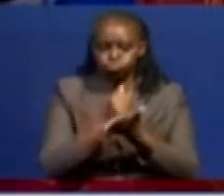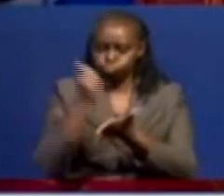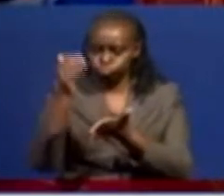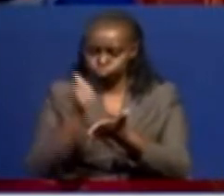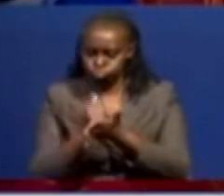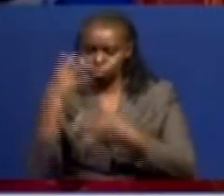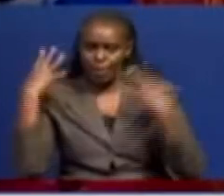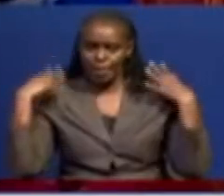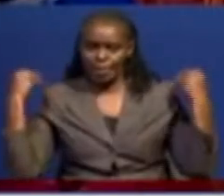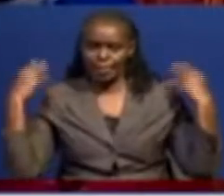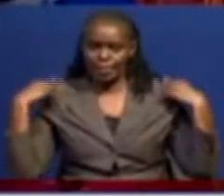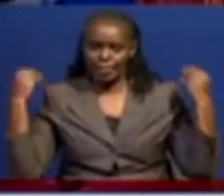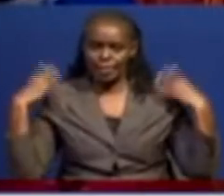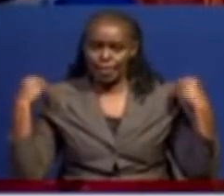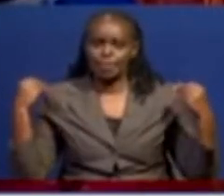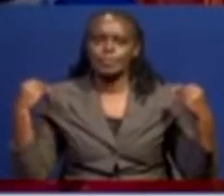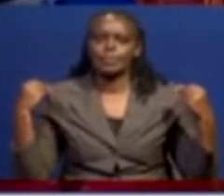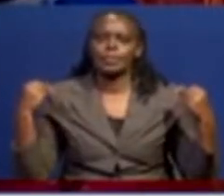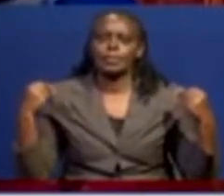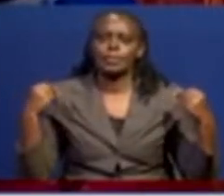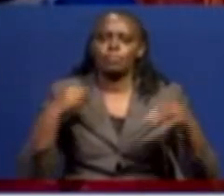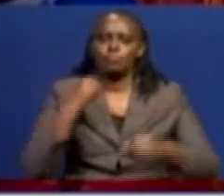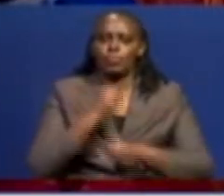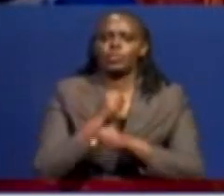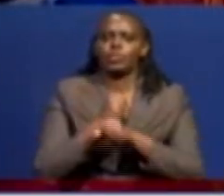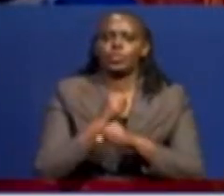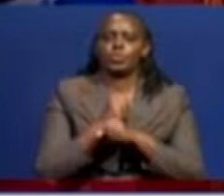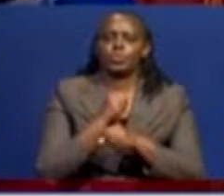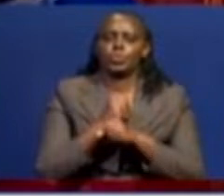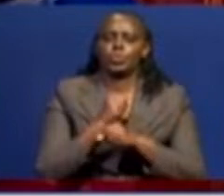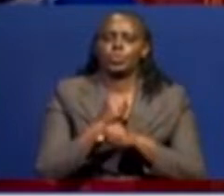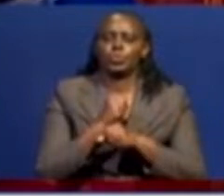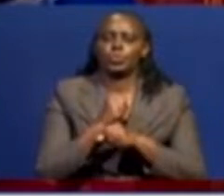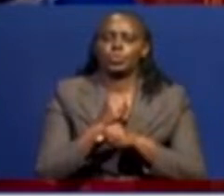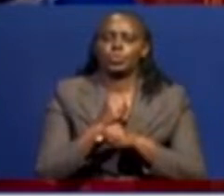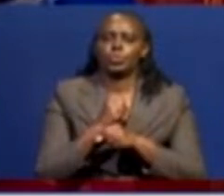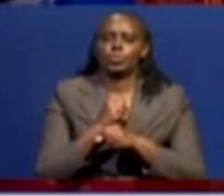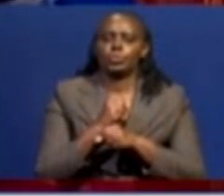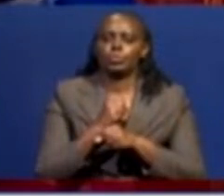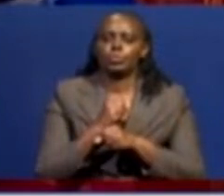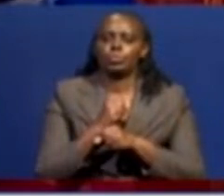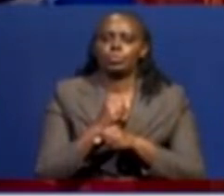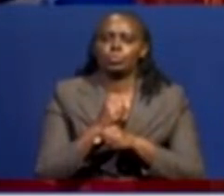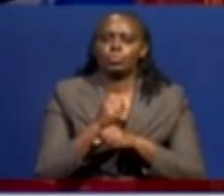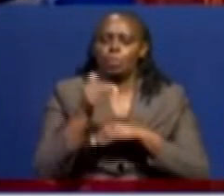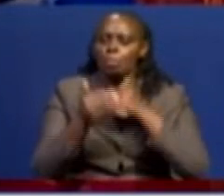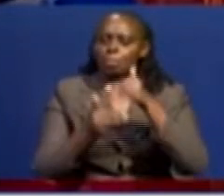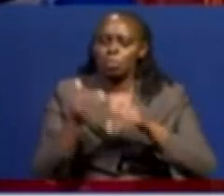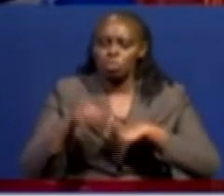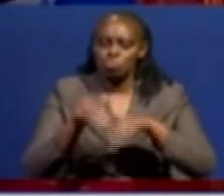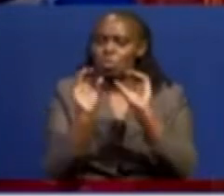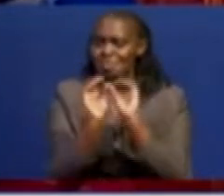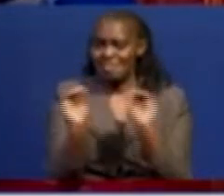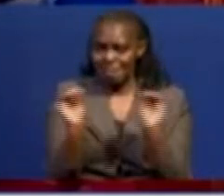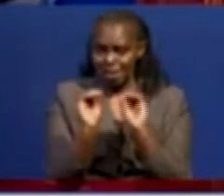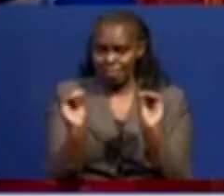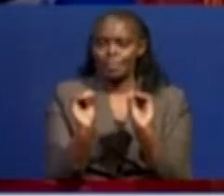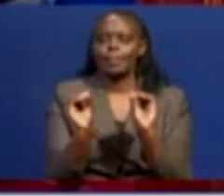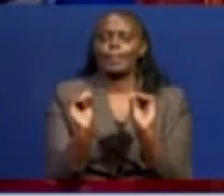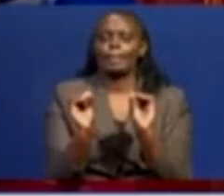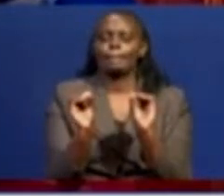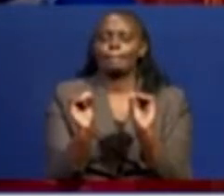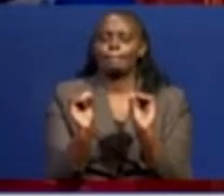people have been appointed to exercise those functions without undergoing the due process,